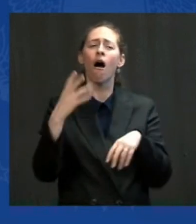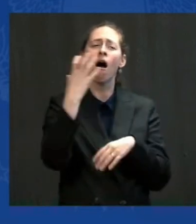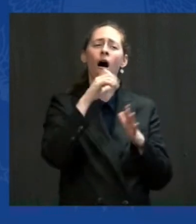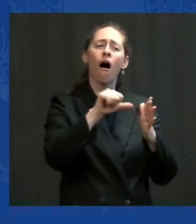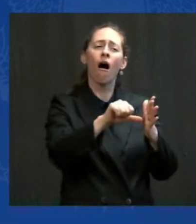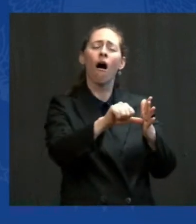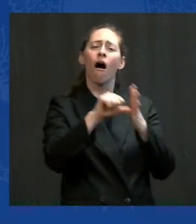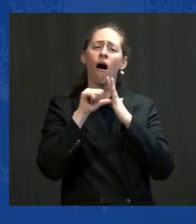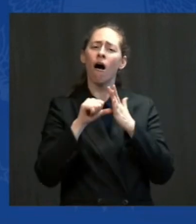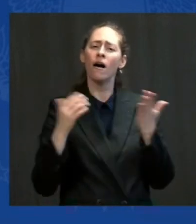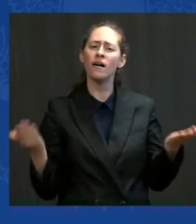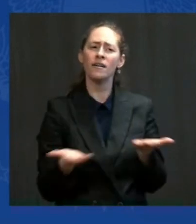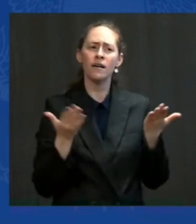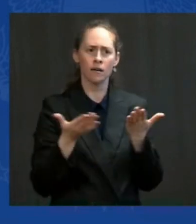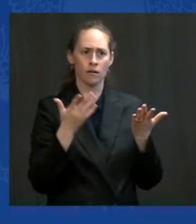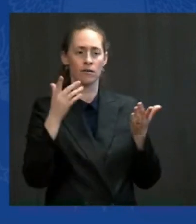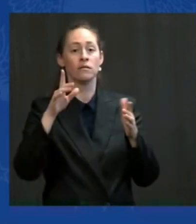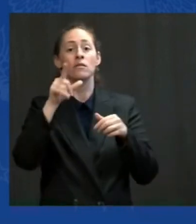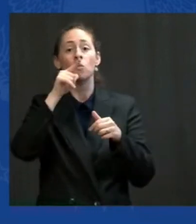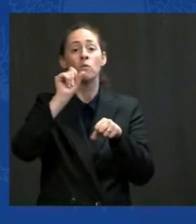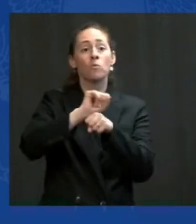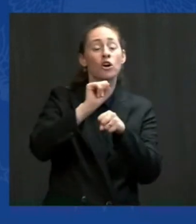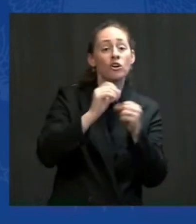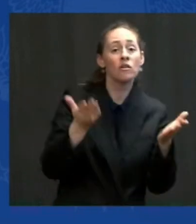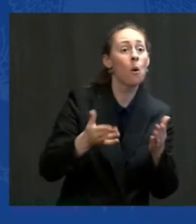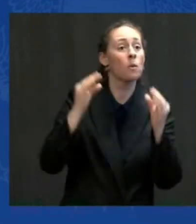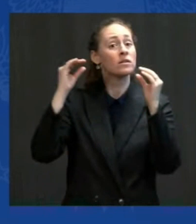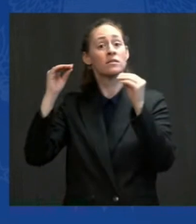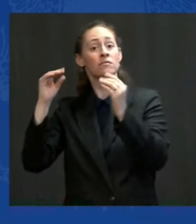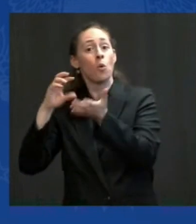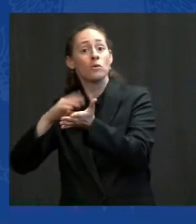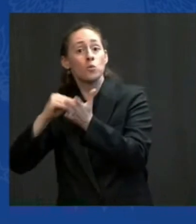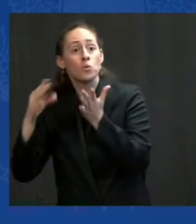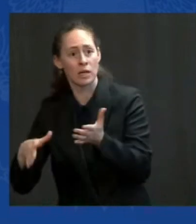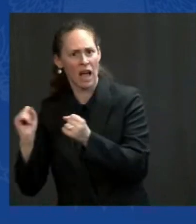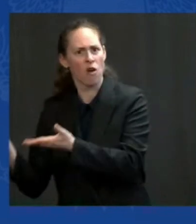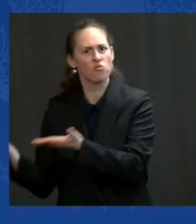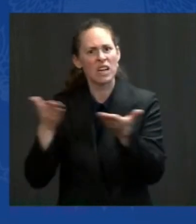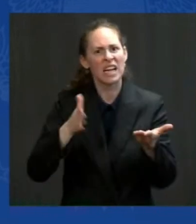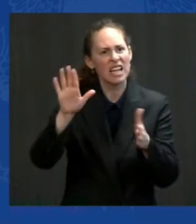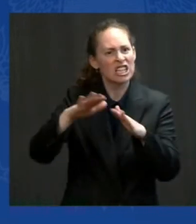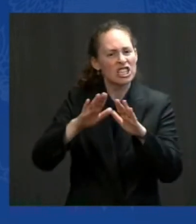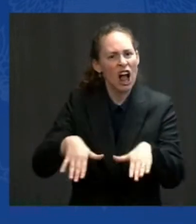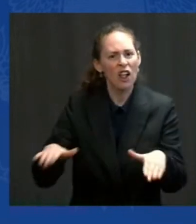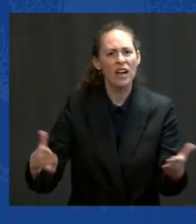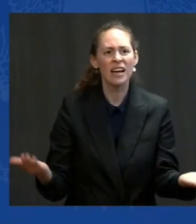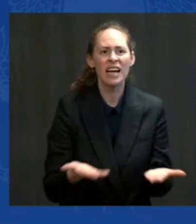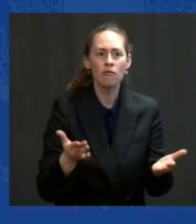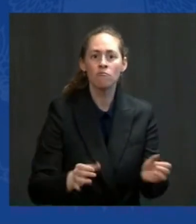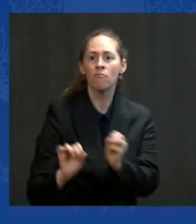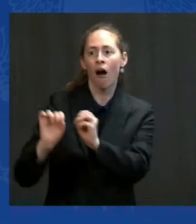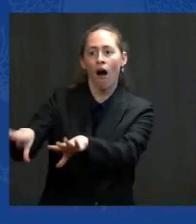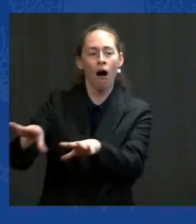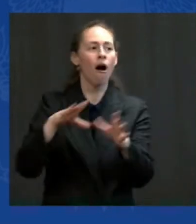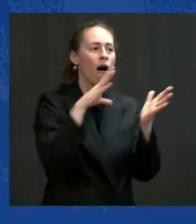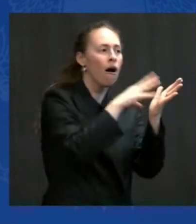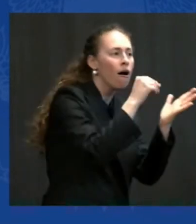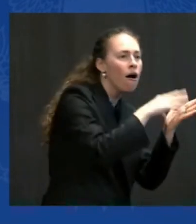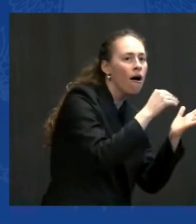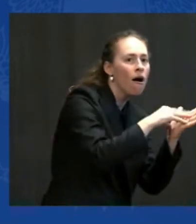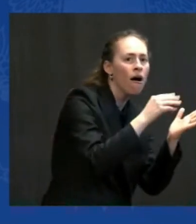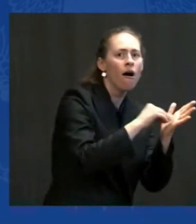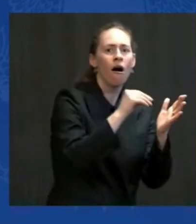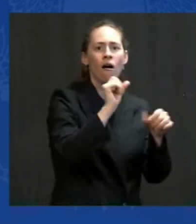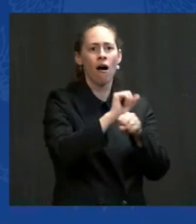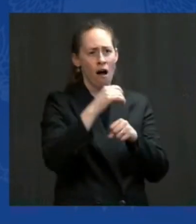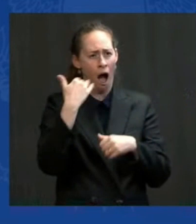children cared for. Students can earn their associate degrees in early childhood education as well. High-quality childcare options should